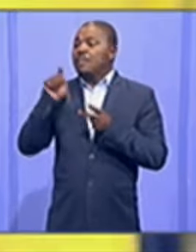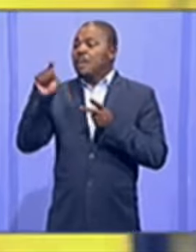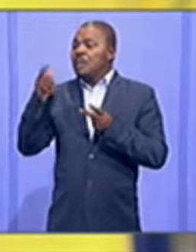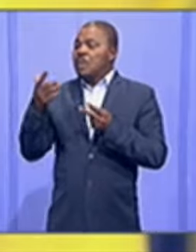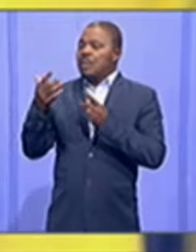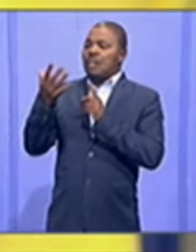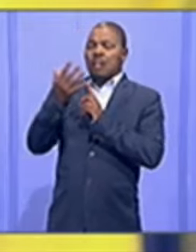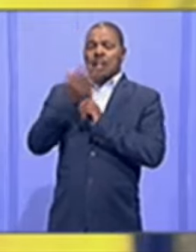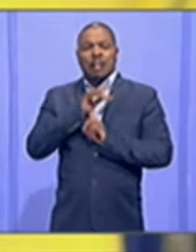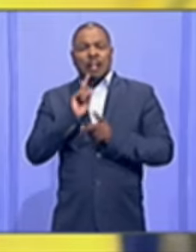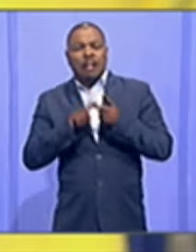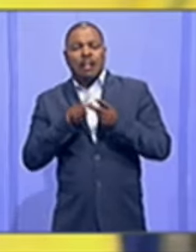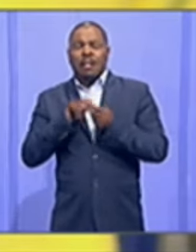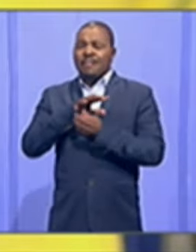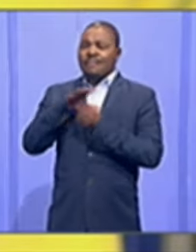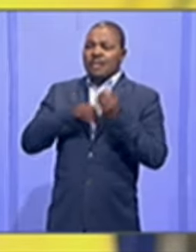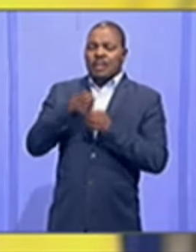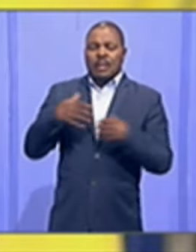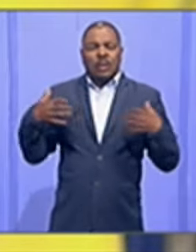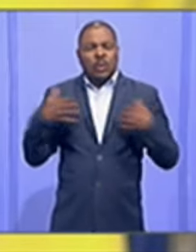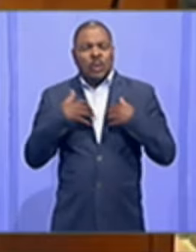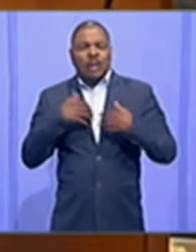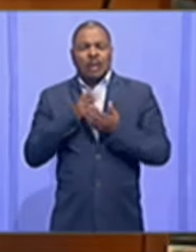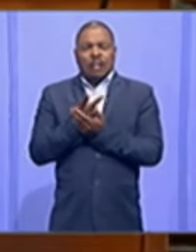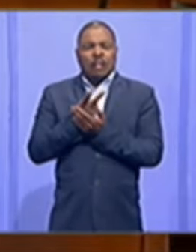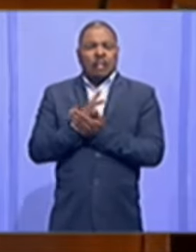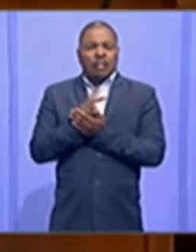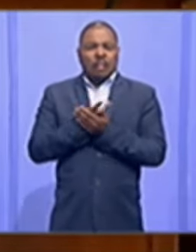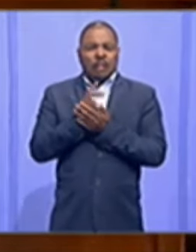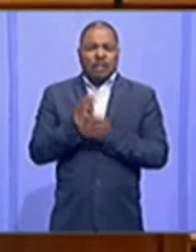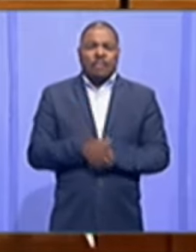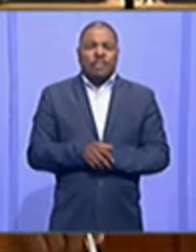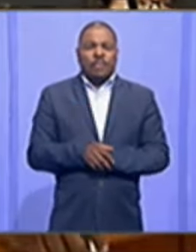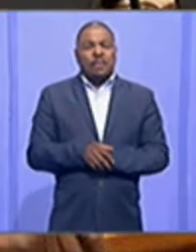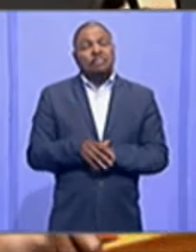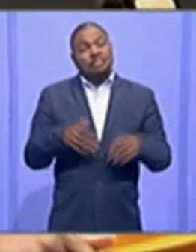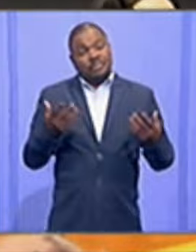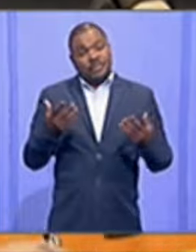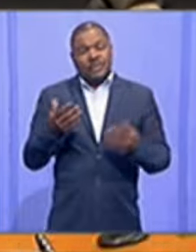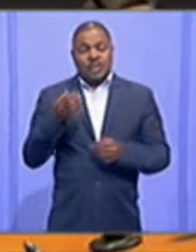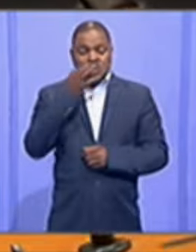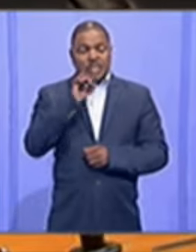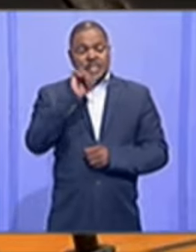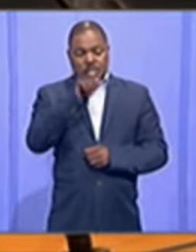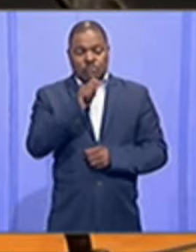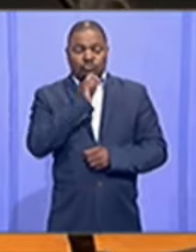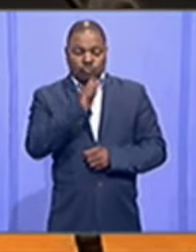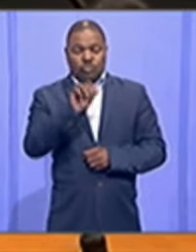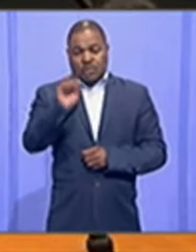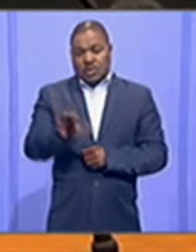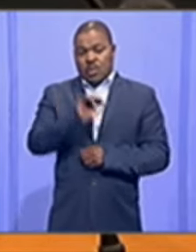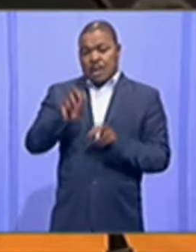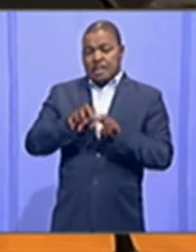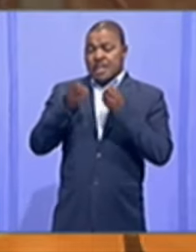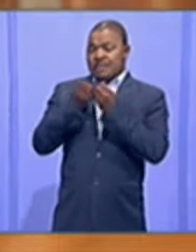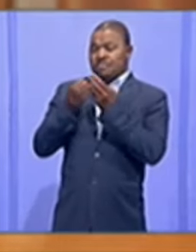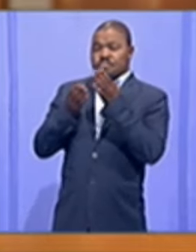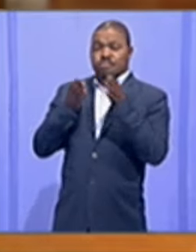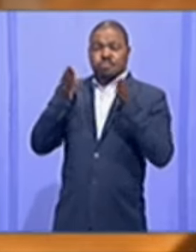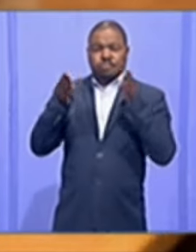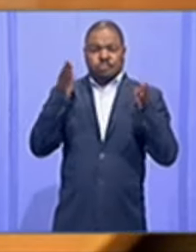ba tshogetse maphelo a bona. O amogetse gore naga e lebagane le diphišamare tsa go kata go tee le go dira boipiletso